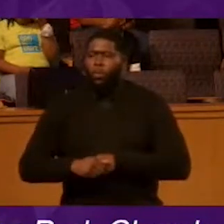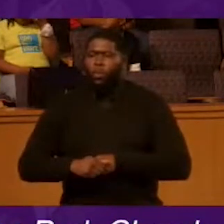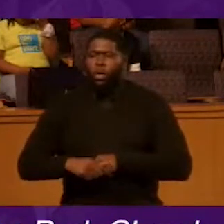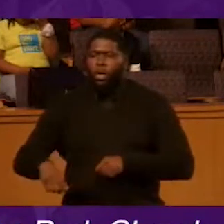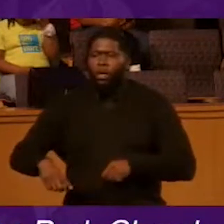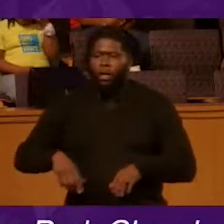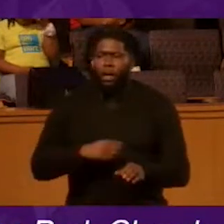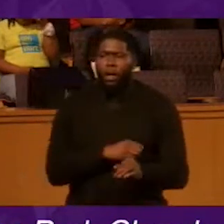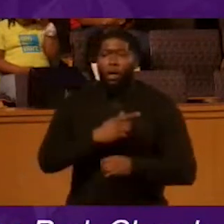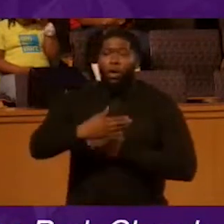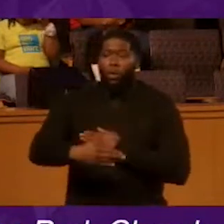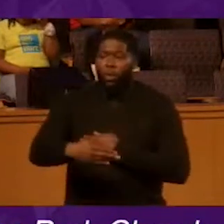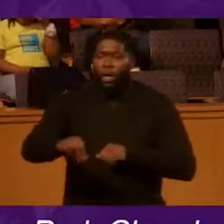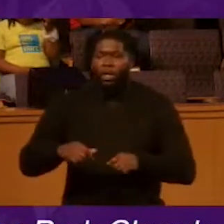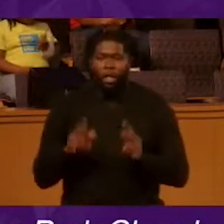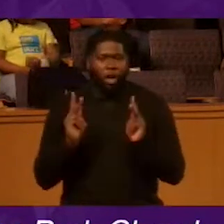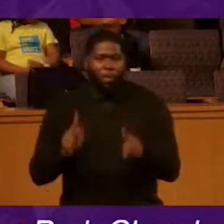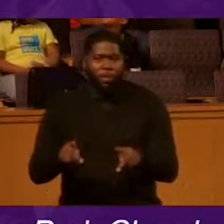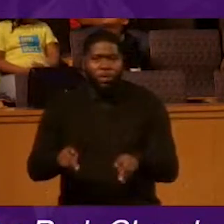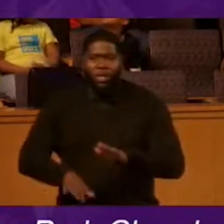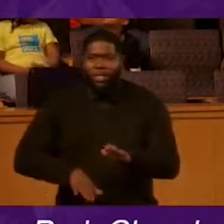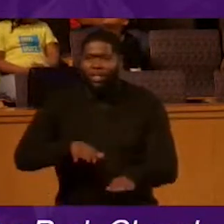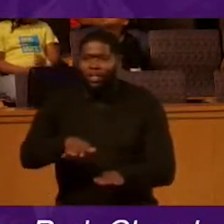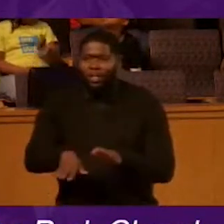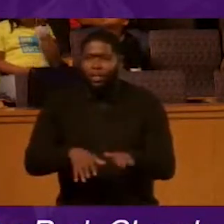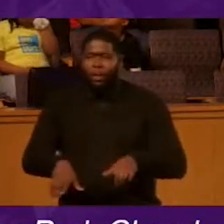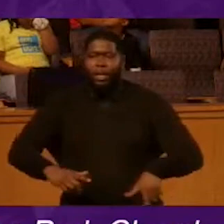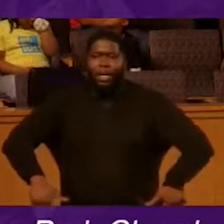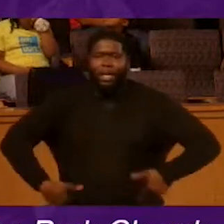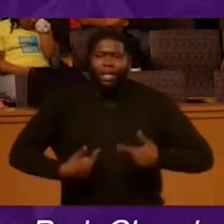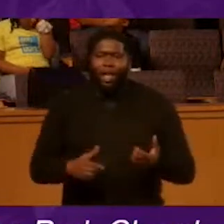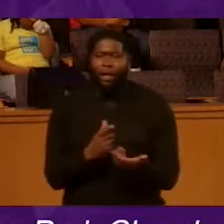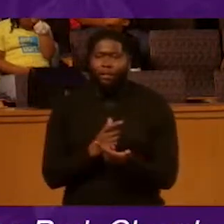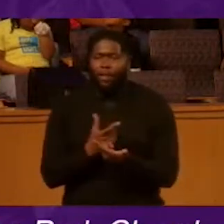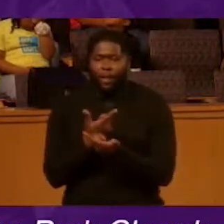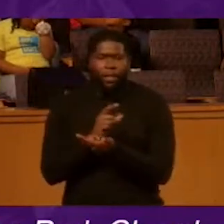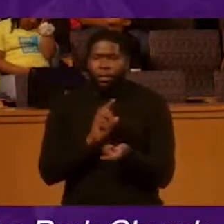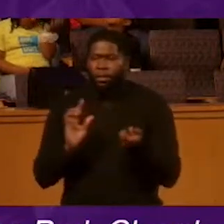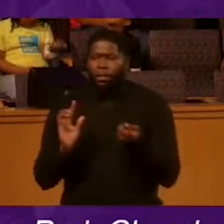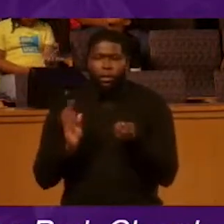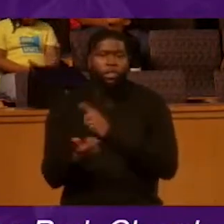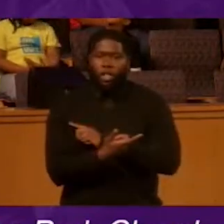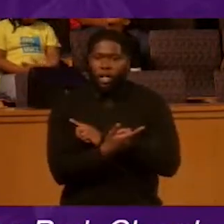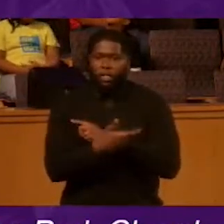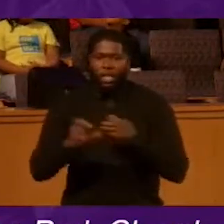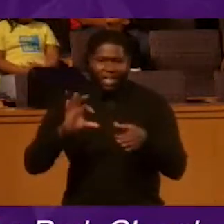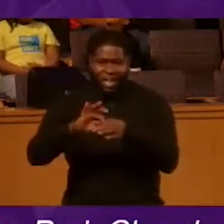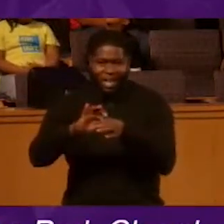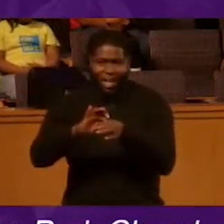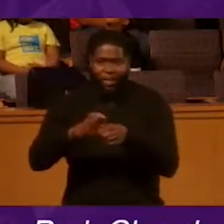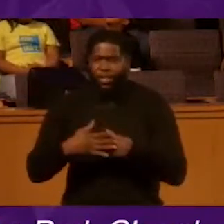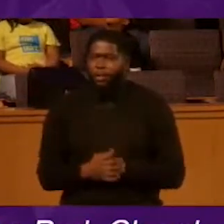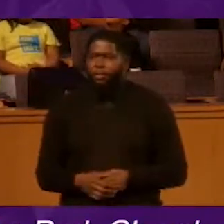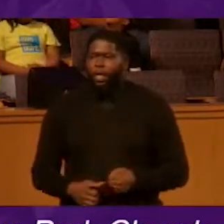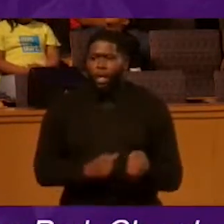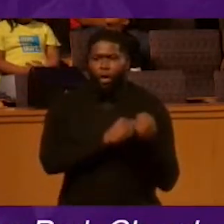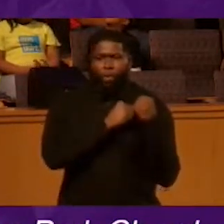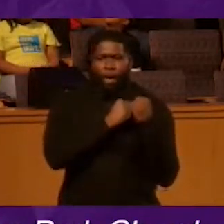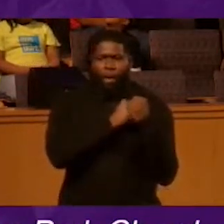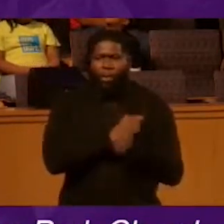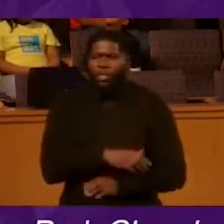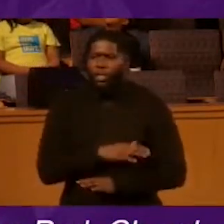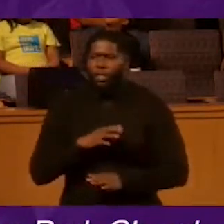amazing opportunity to step into a life-changing connection, one that empowers a